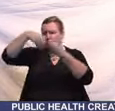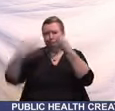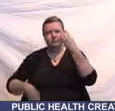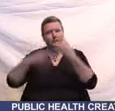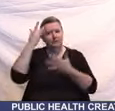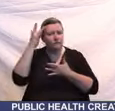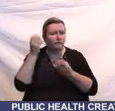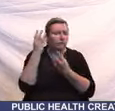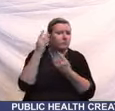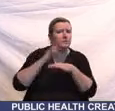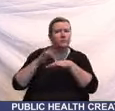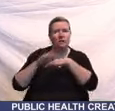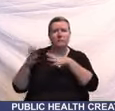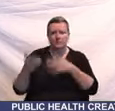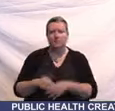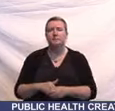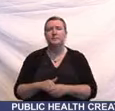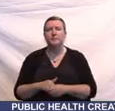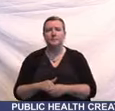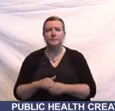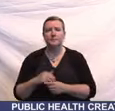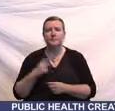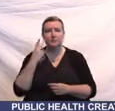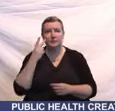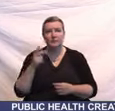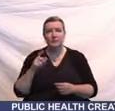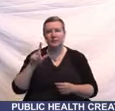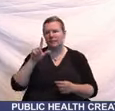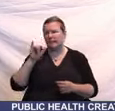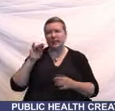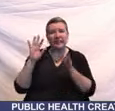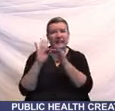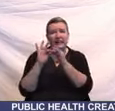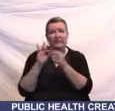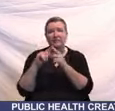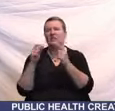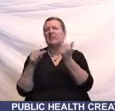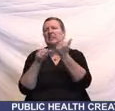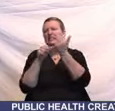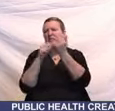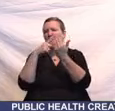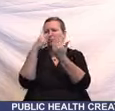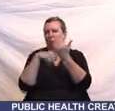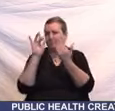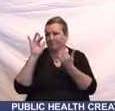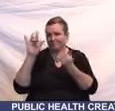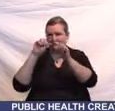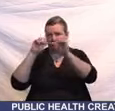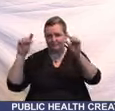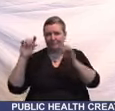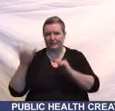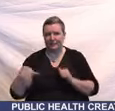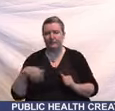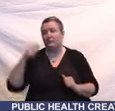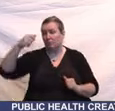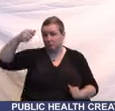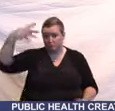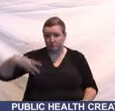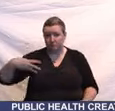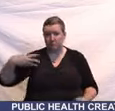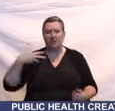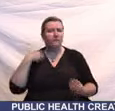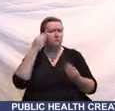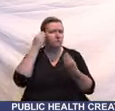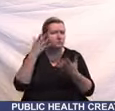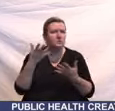nj.gov/BPU, and click the link for assistance programs. That page will give you eligibility information and help you fill out